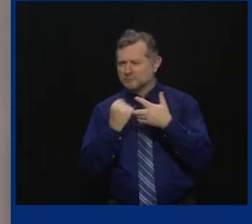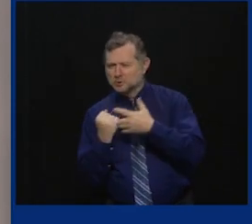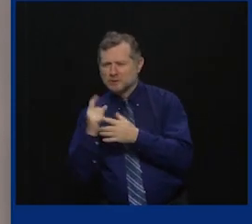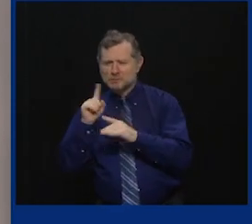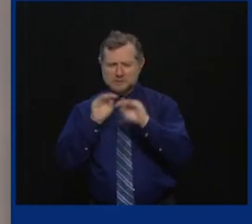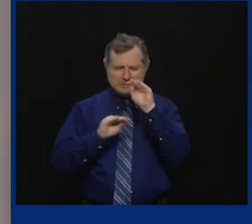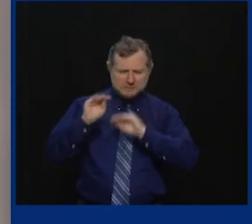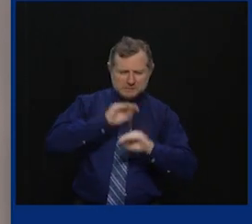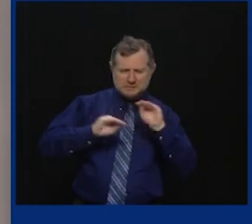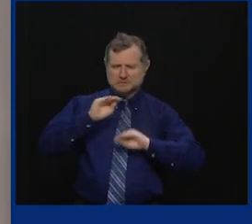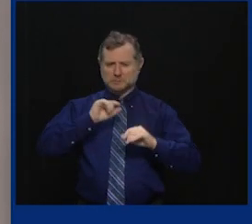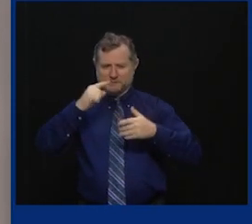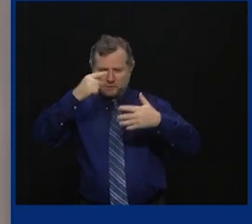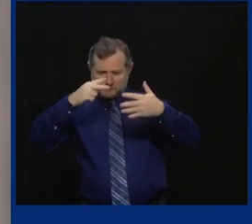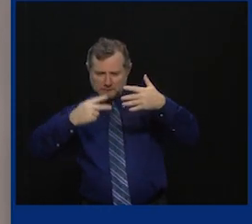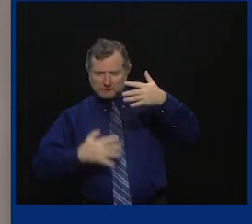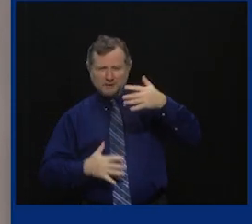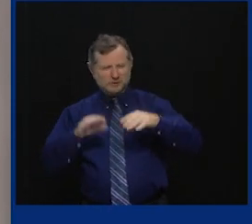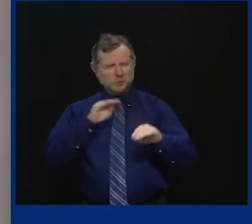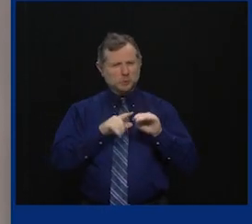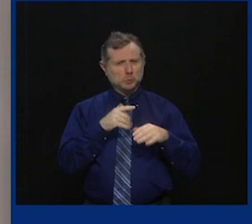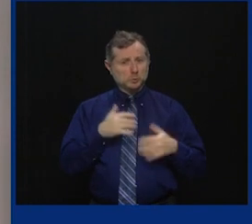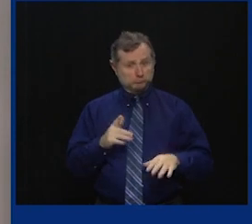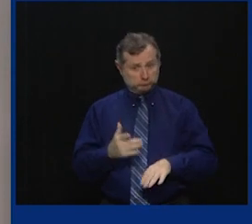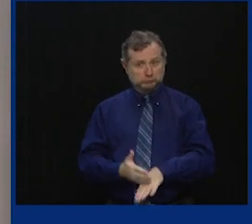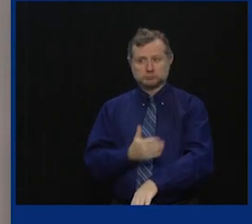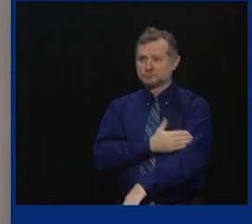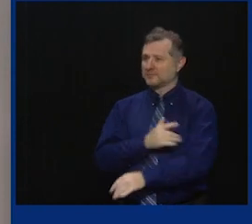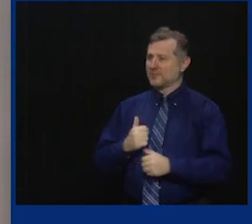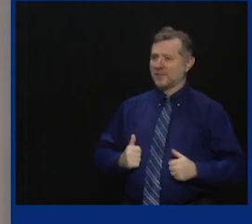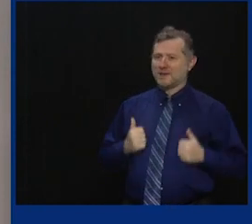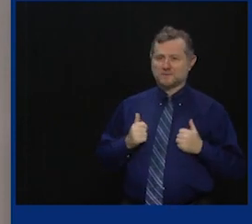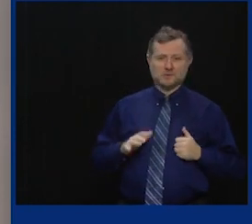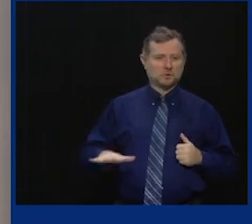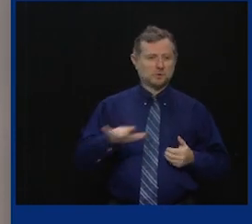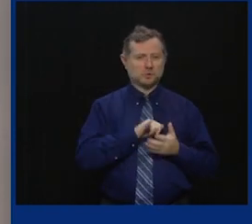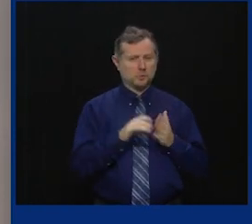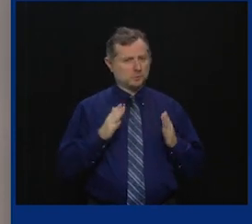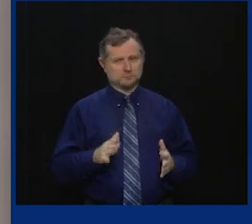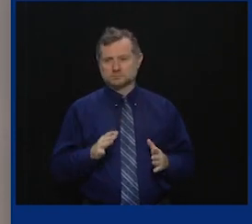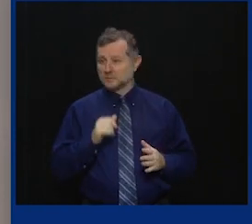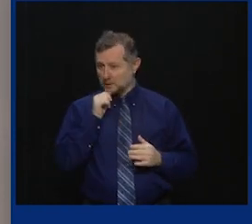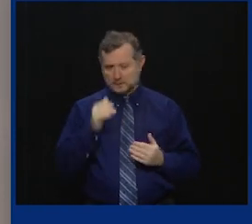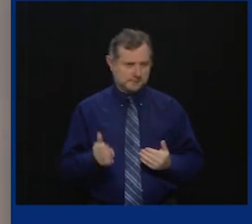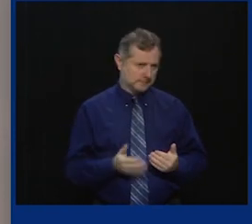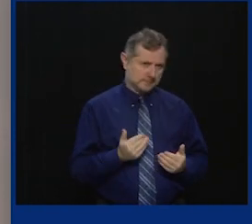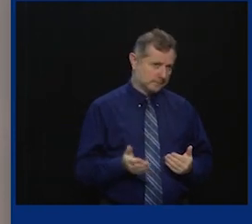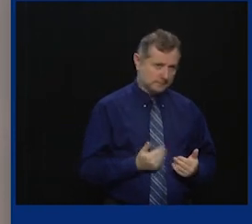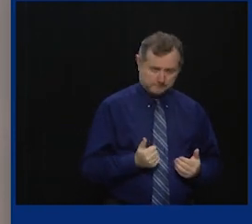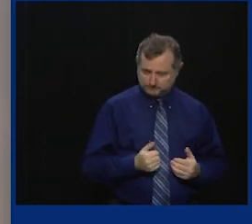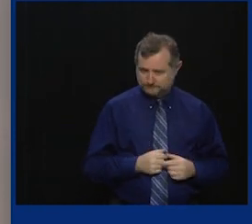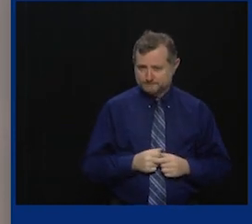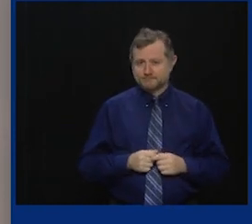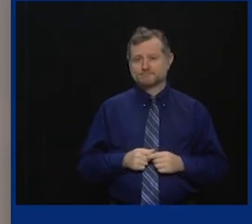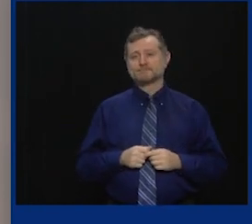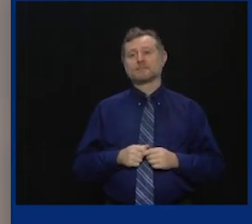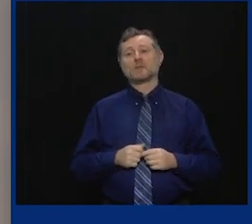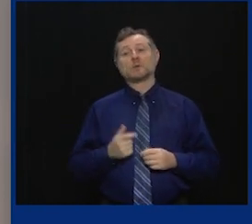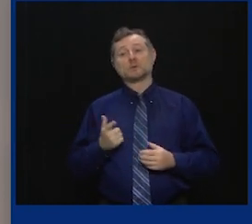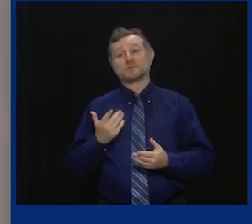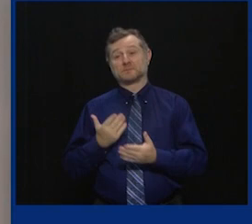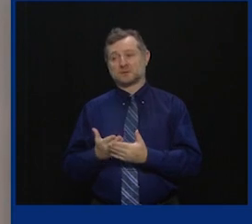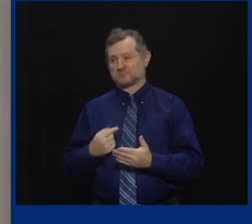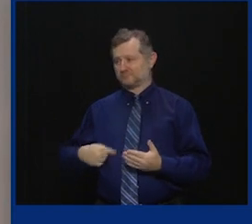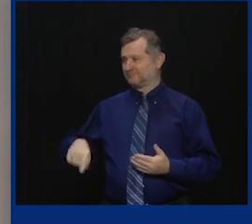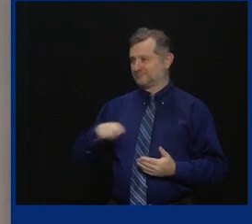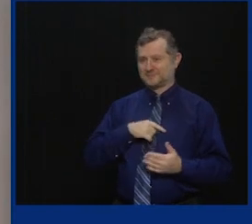that improves the lives of New Yorkers is really not an easy task. So the fact that we are standing here yet again